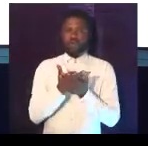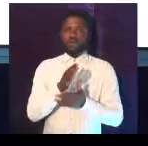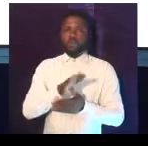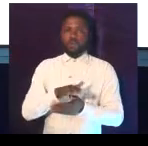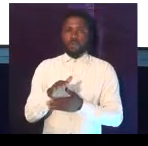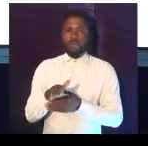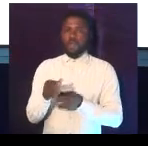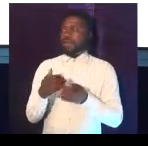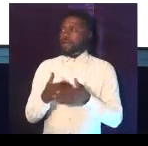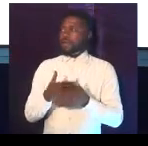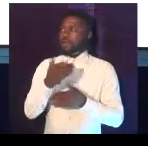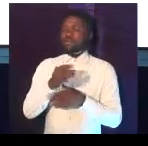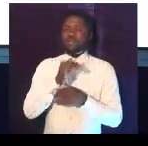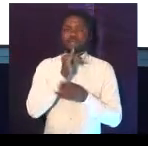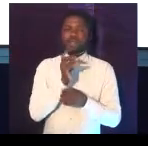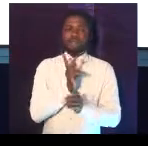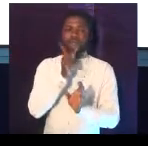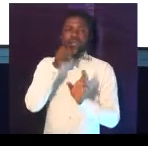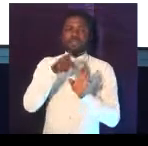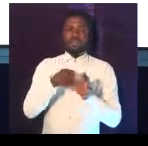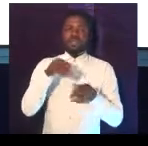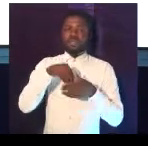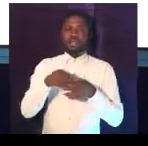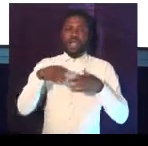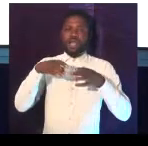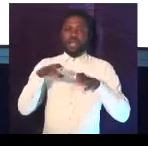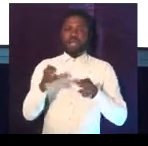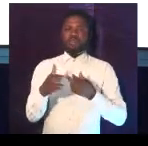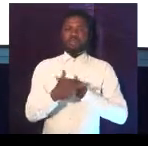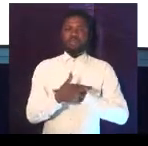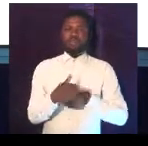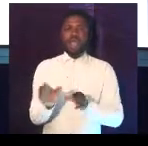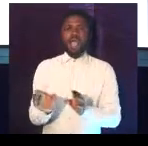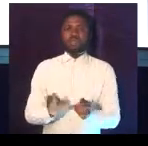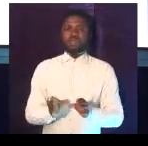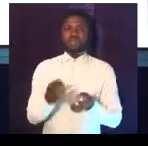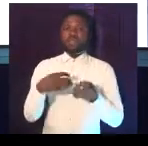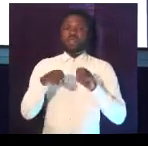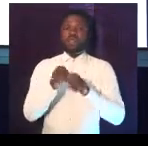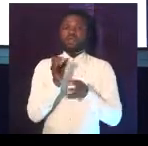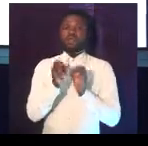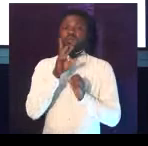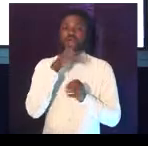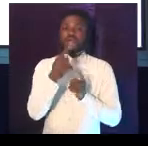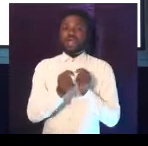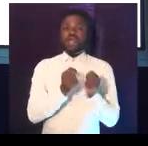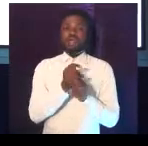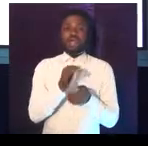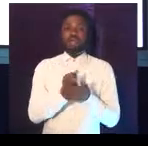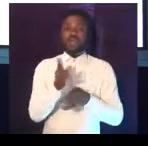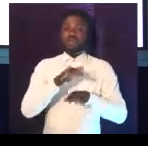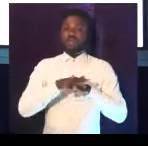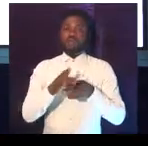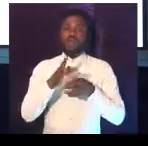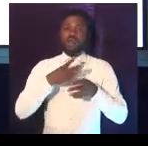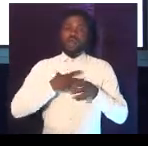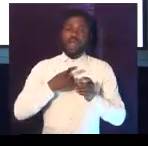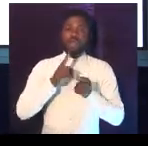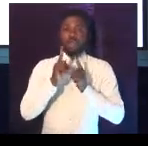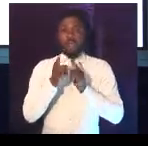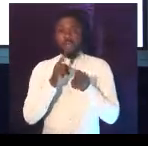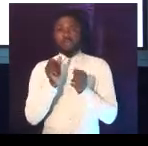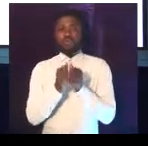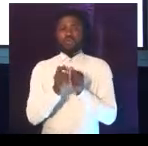as a good pupil. Next is participate in classroom activities. Even if you are the type that you don't